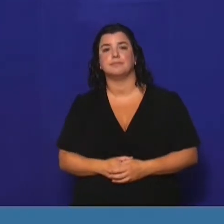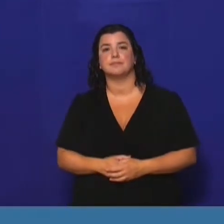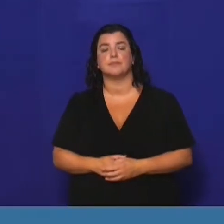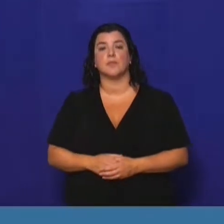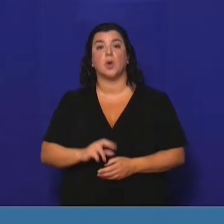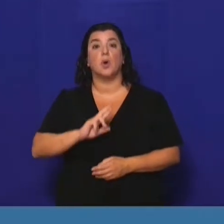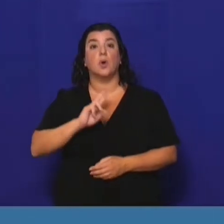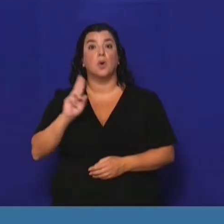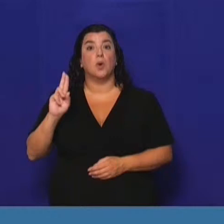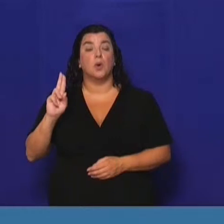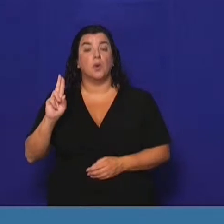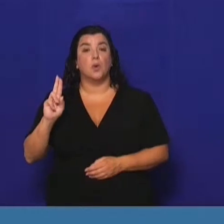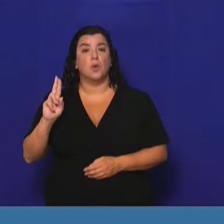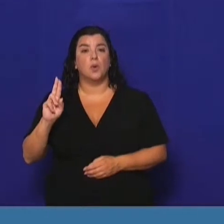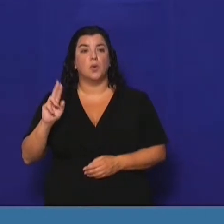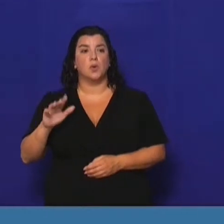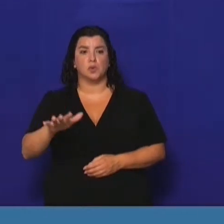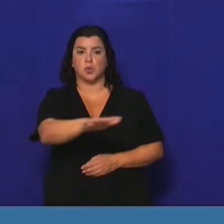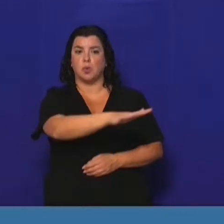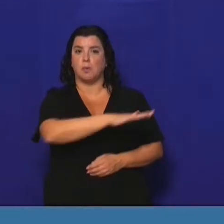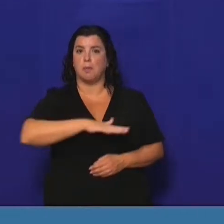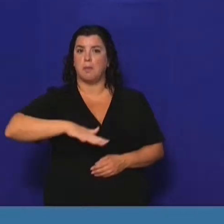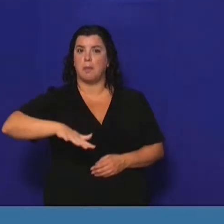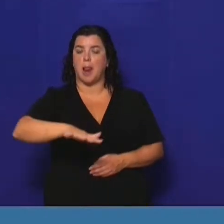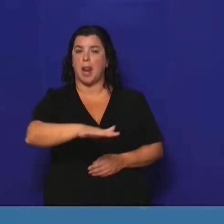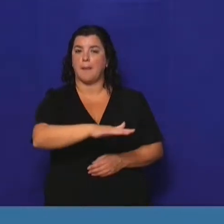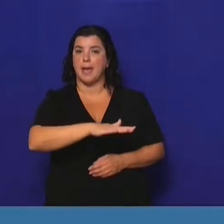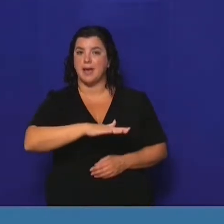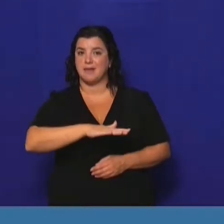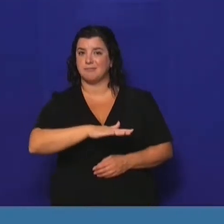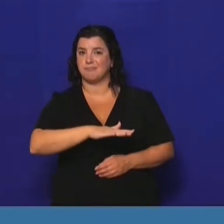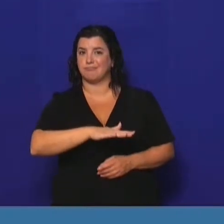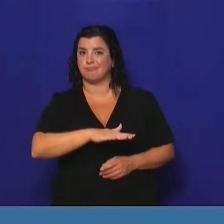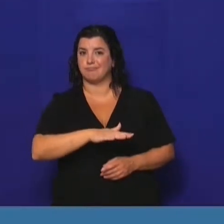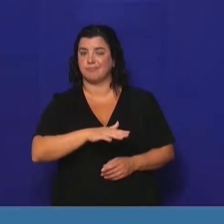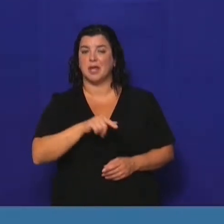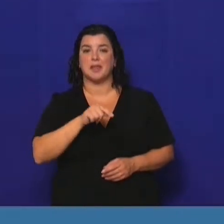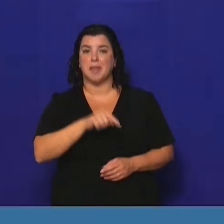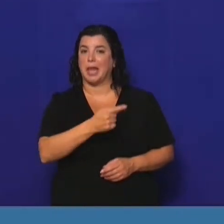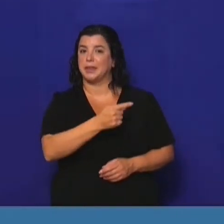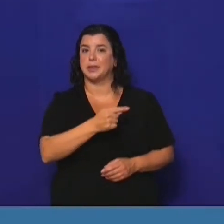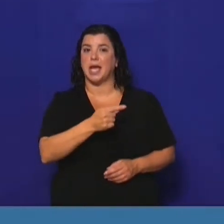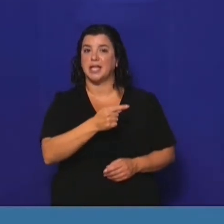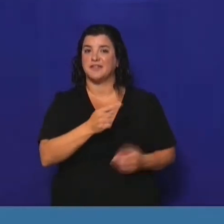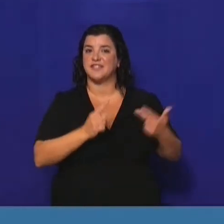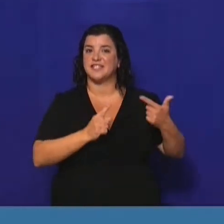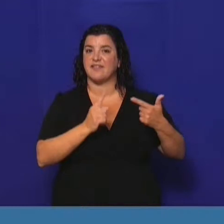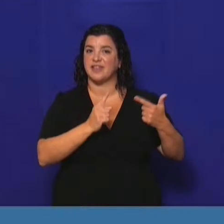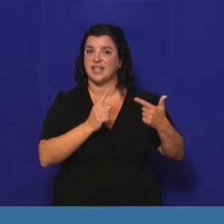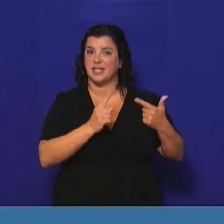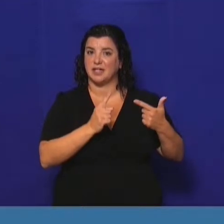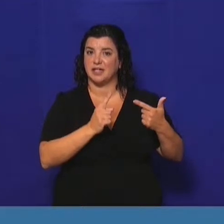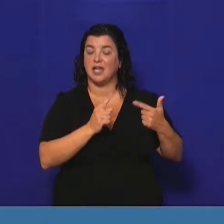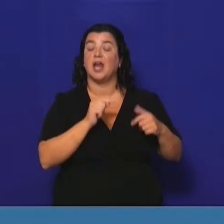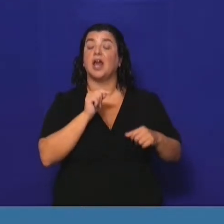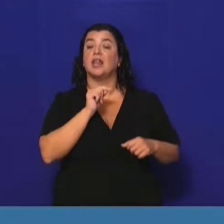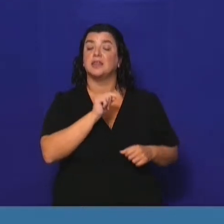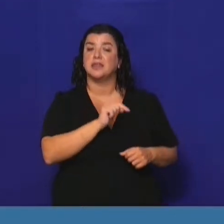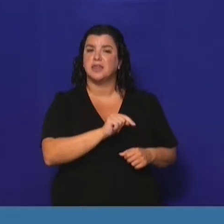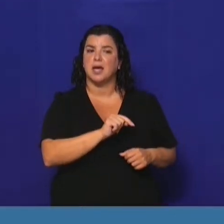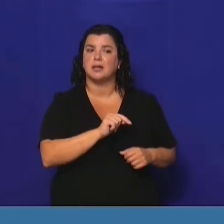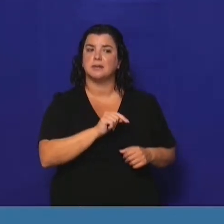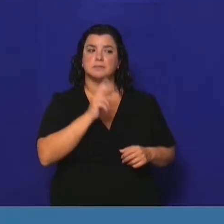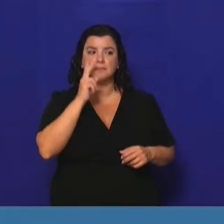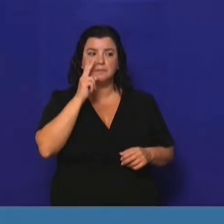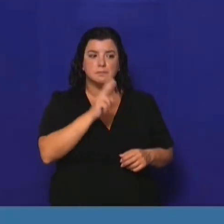u l-kumplament tas-sala li huma 17 il-resident qegħdin propju jinżammu